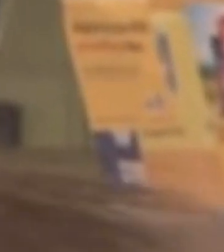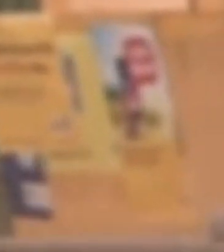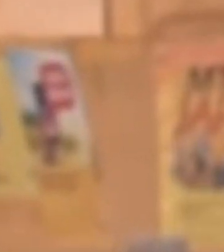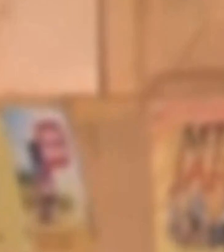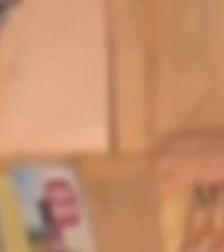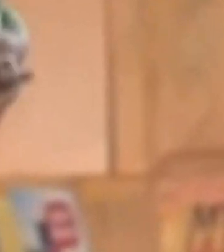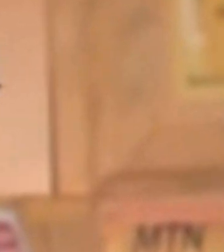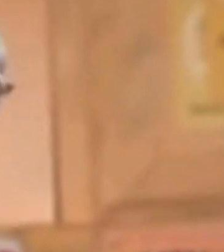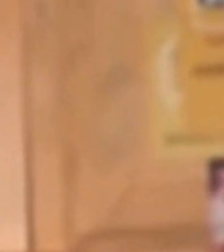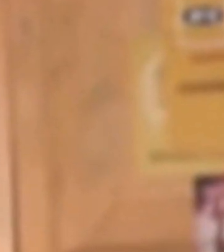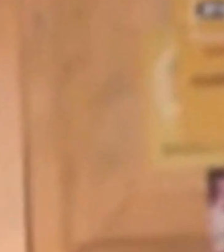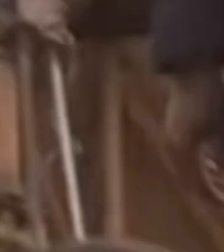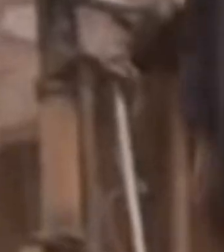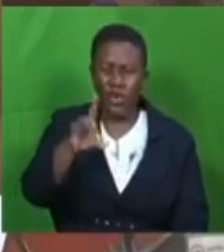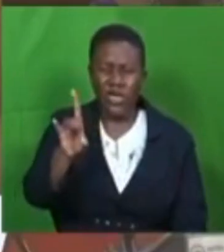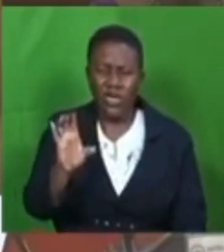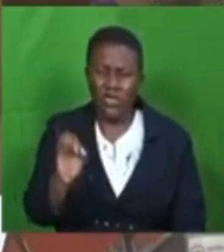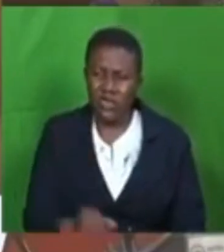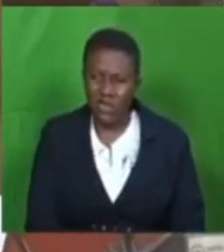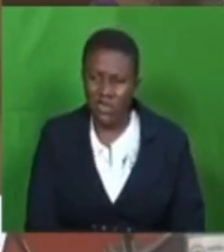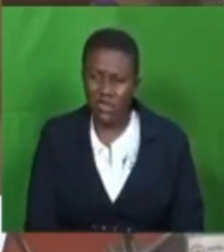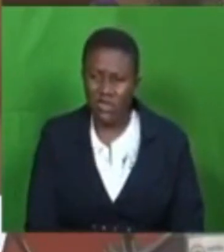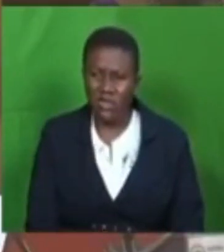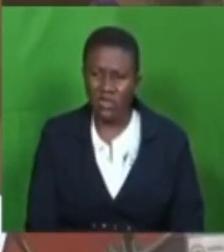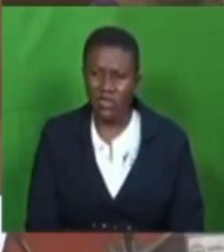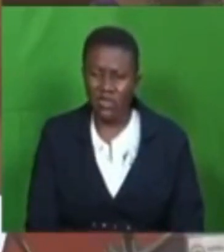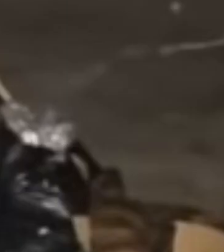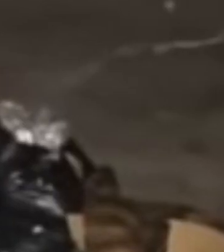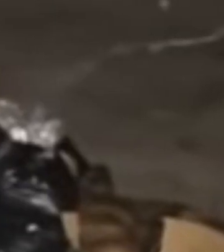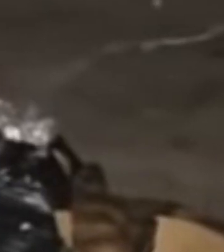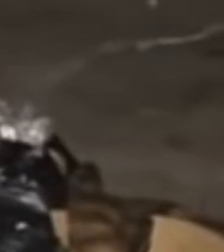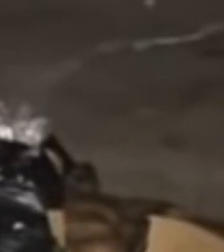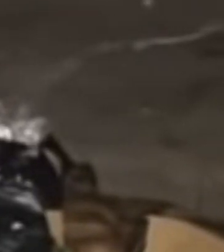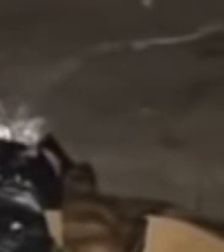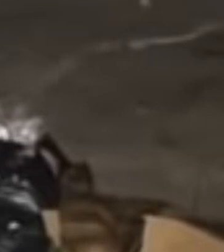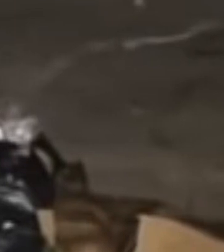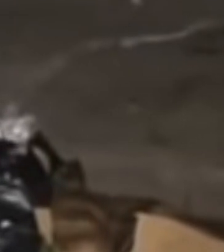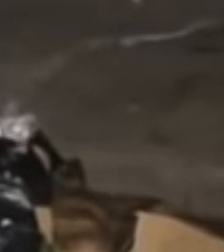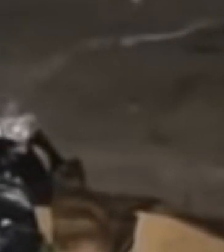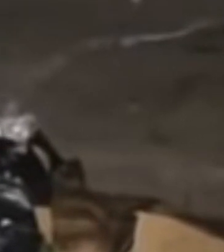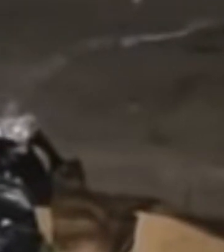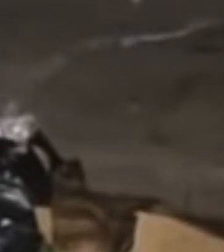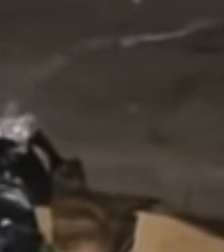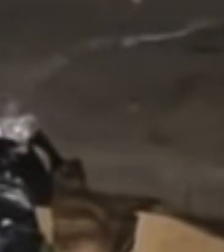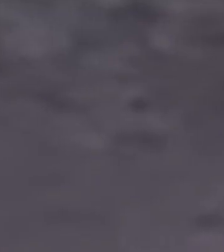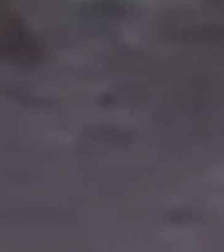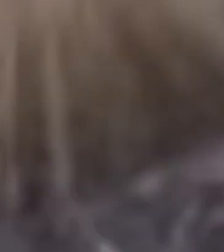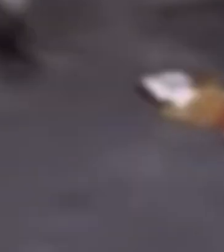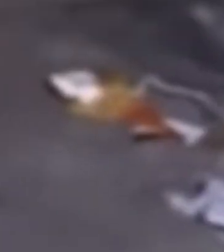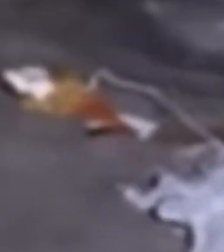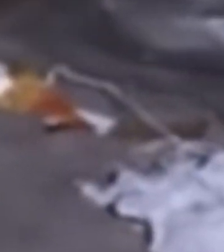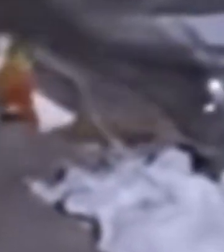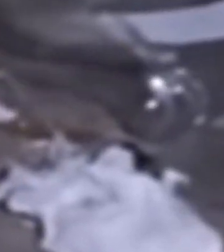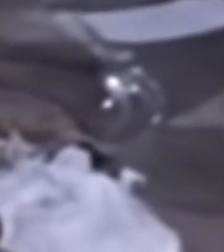180 cedis, and the service provider charges 120 cedis on each head, every